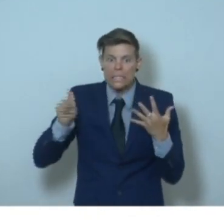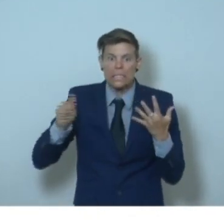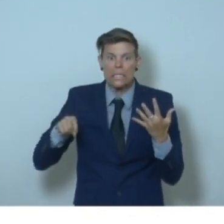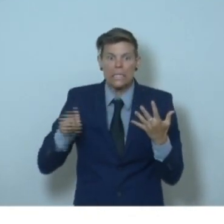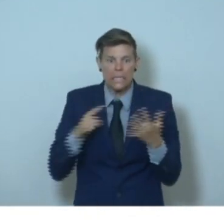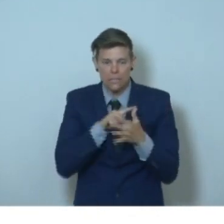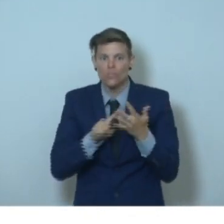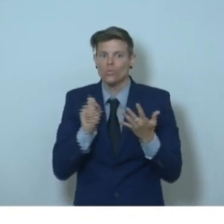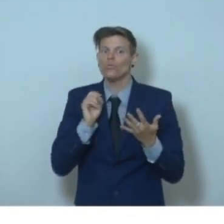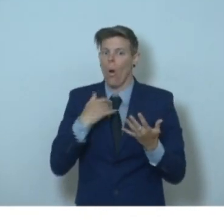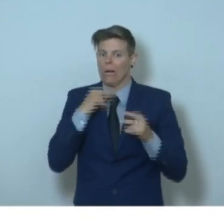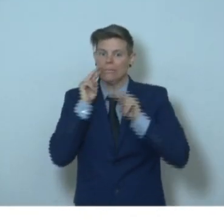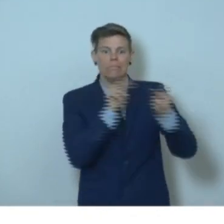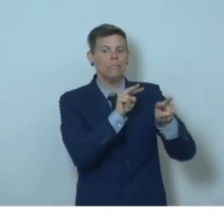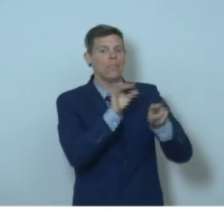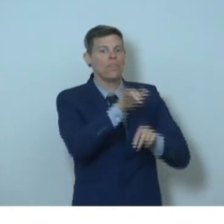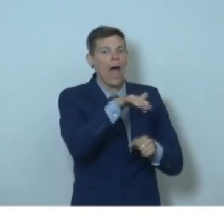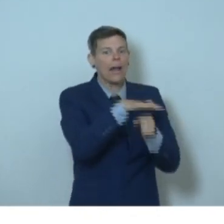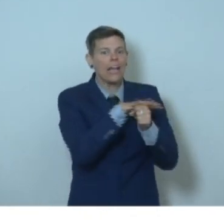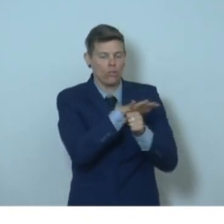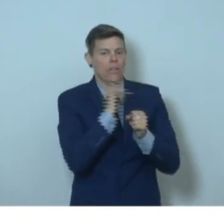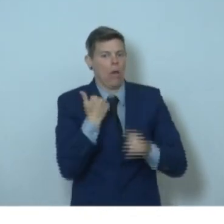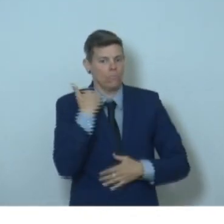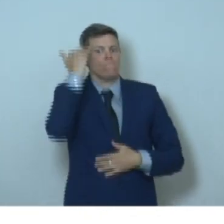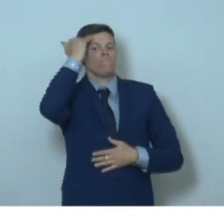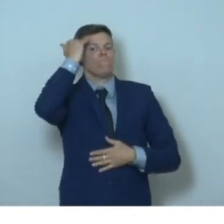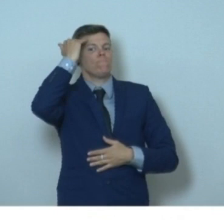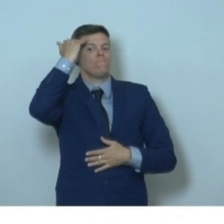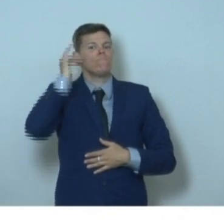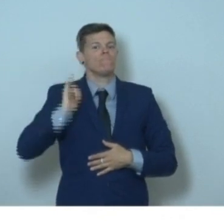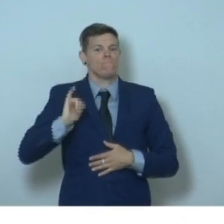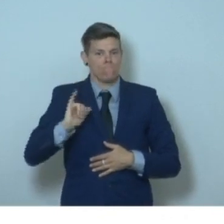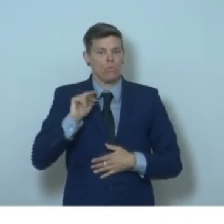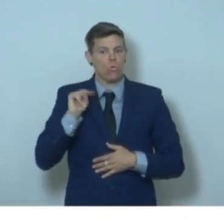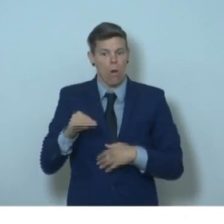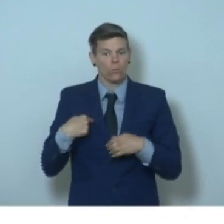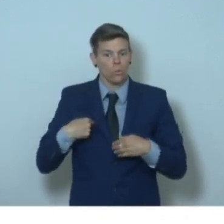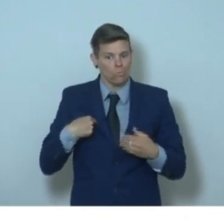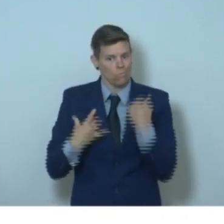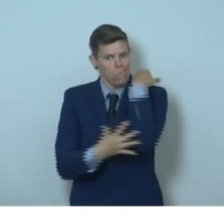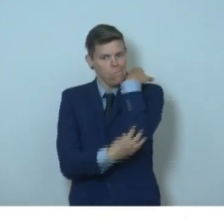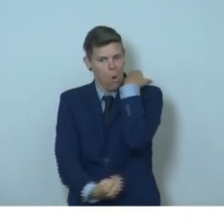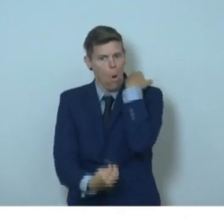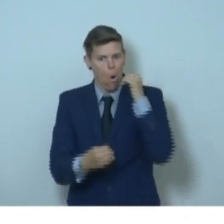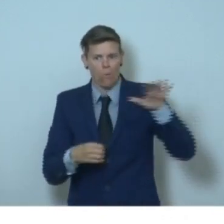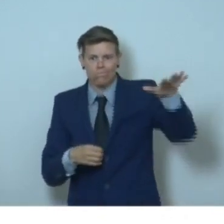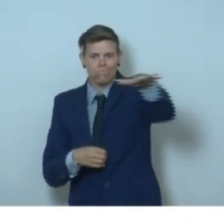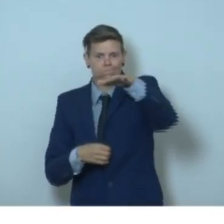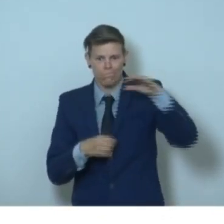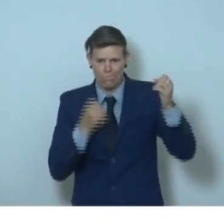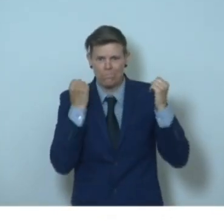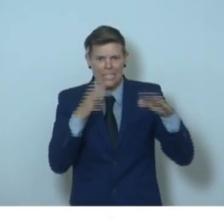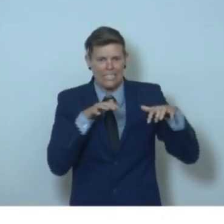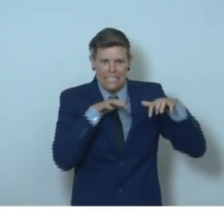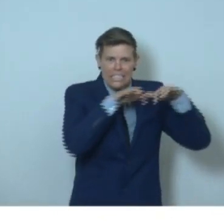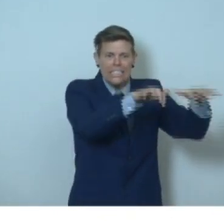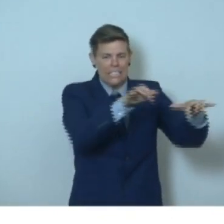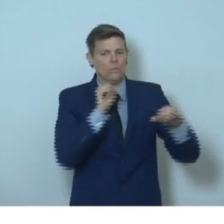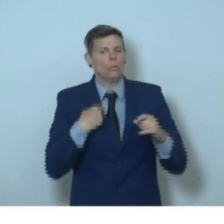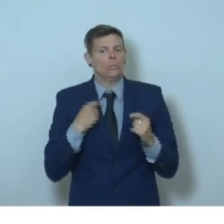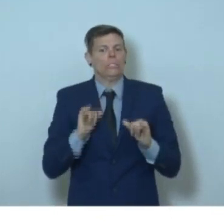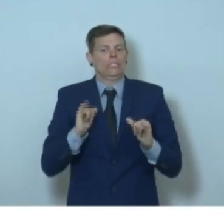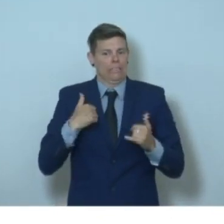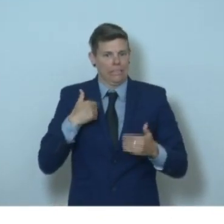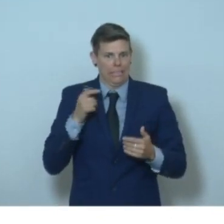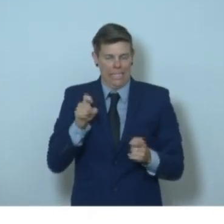this broadcast is aware that New Mexico has one of the highest poverty rates in the country. And so this is something important to